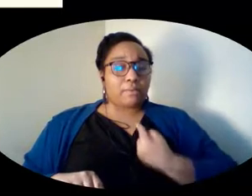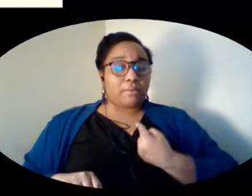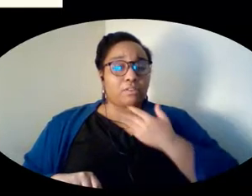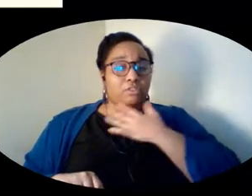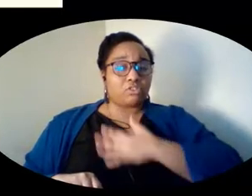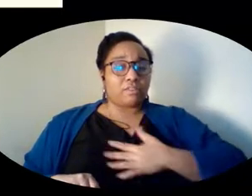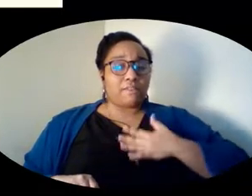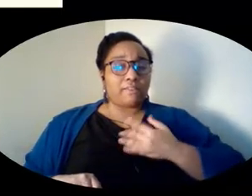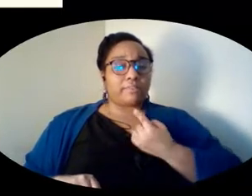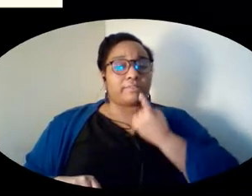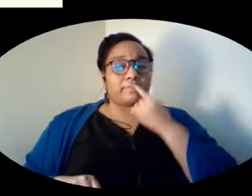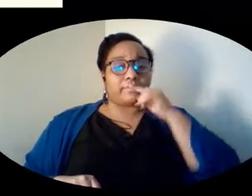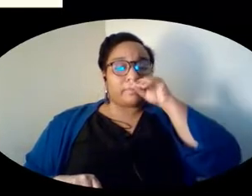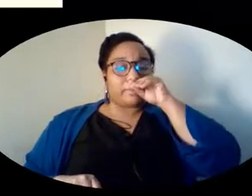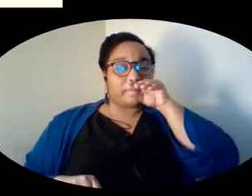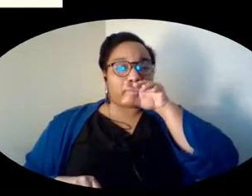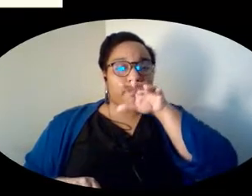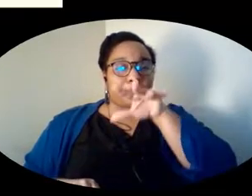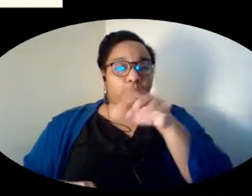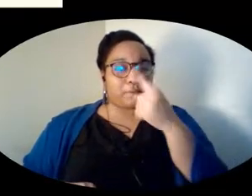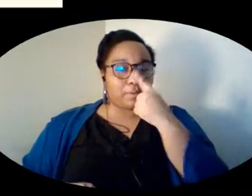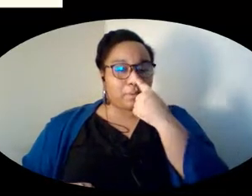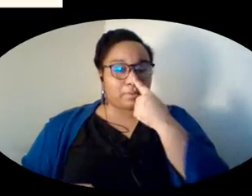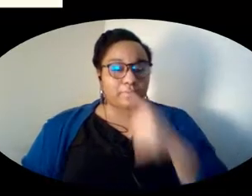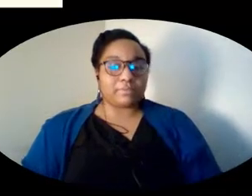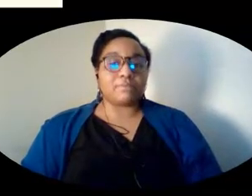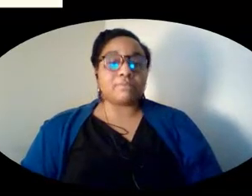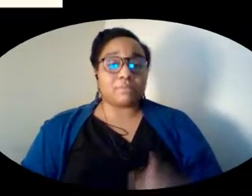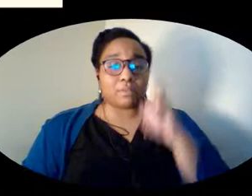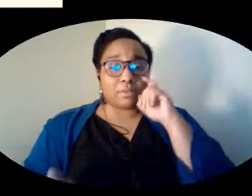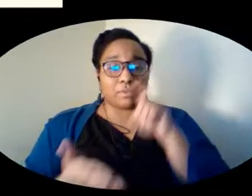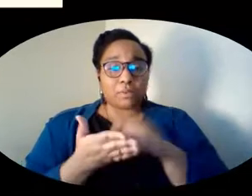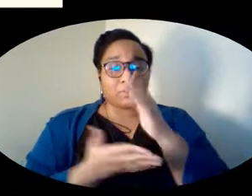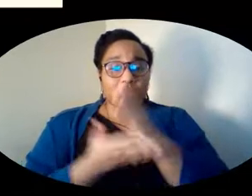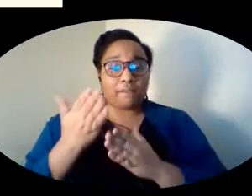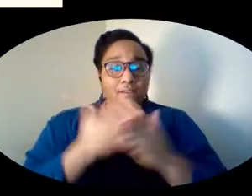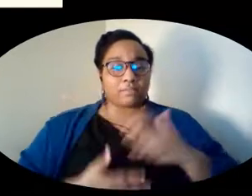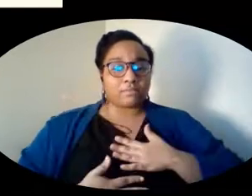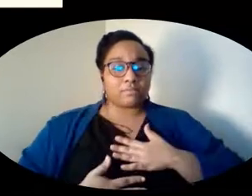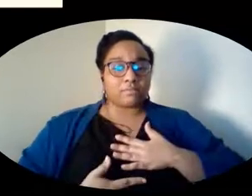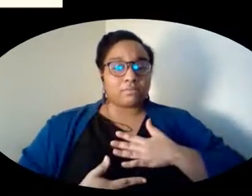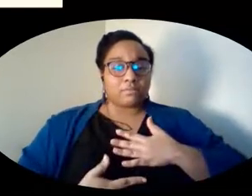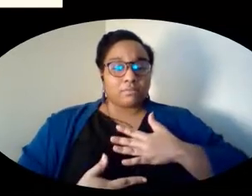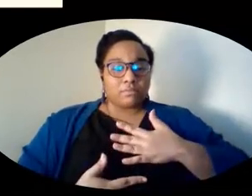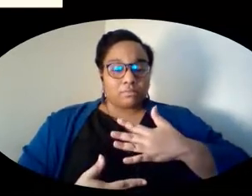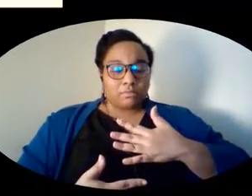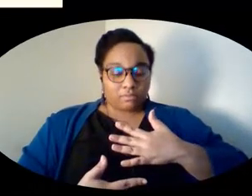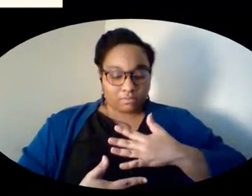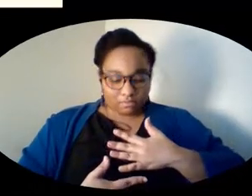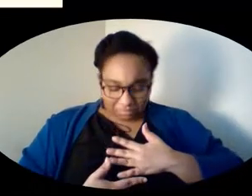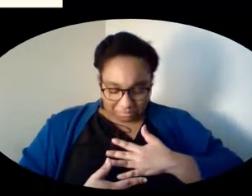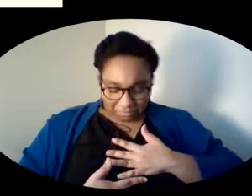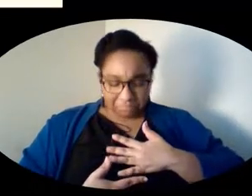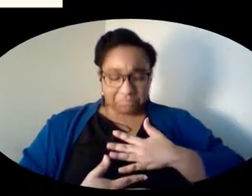chest, and out through your nose. Notice how your hands move up and down as